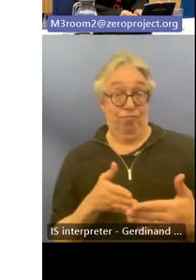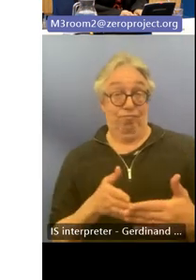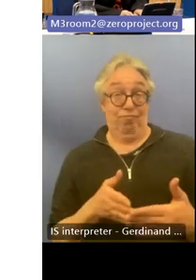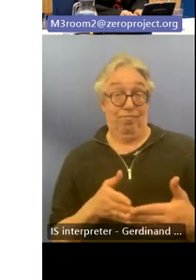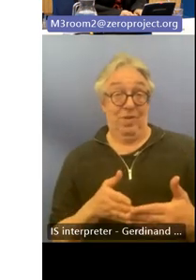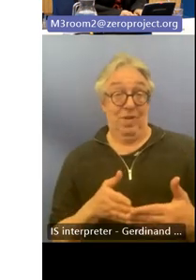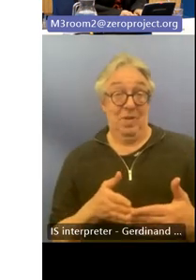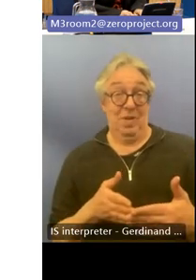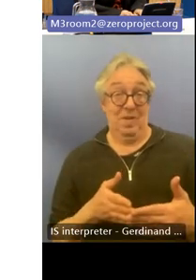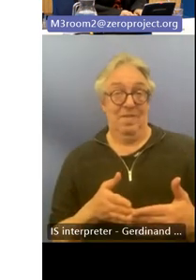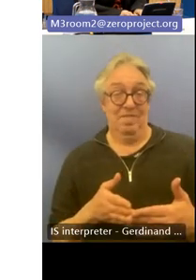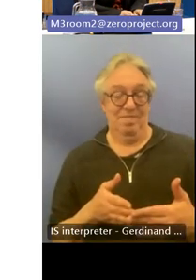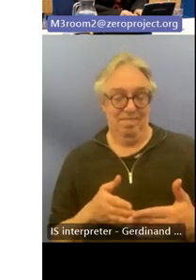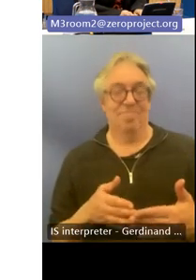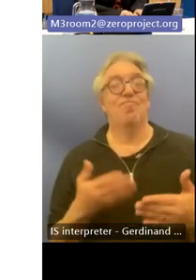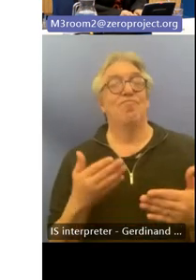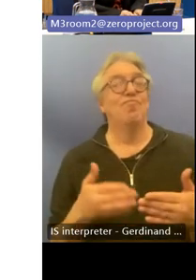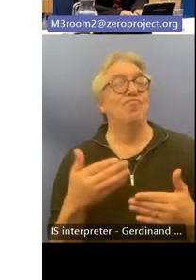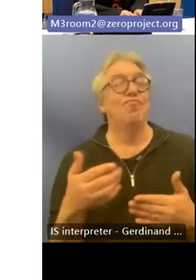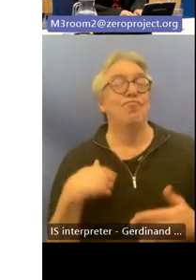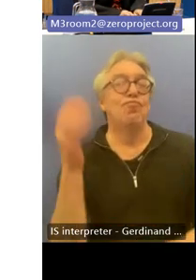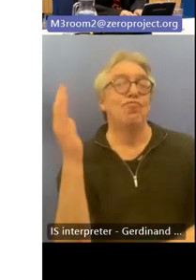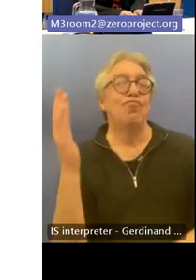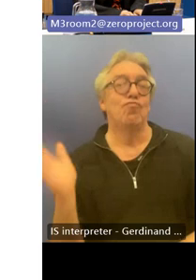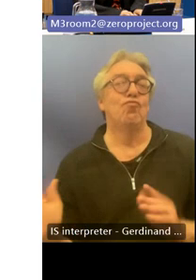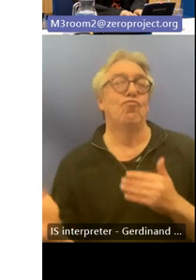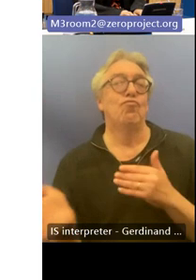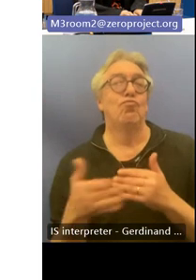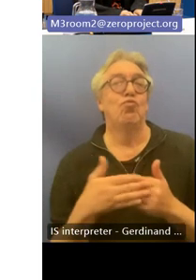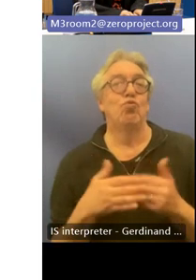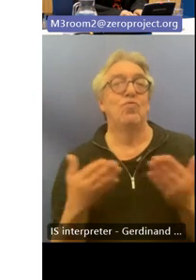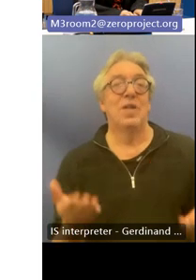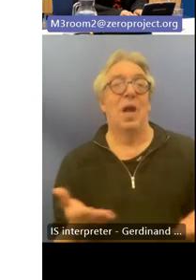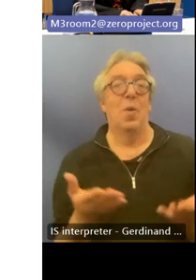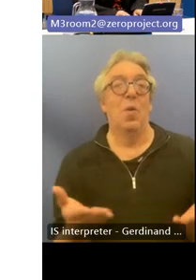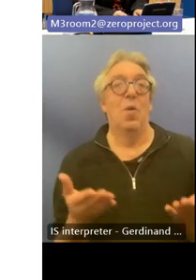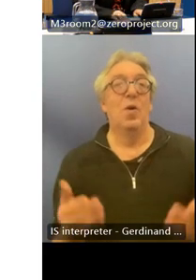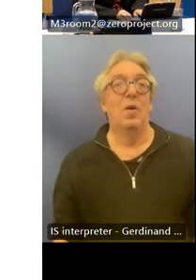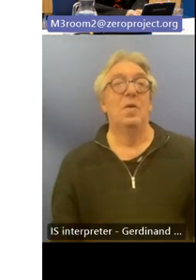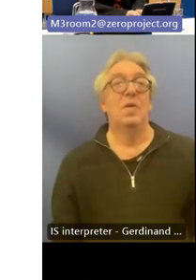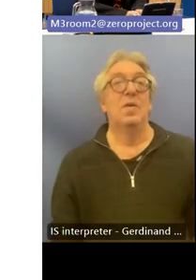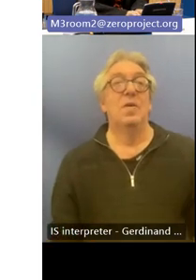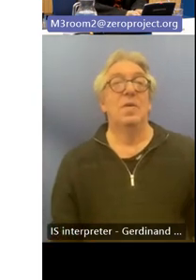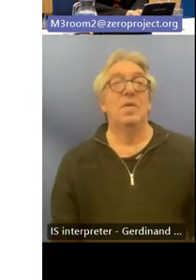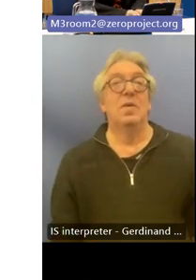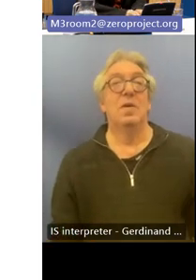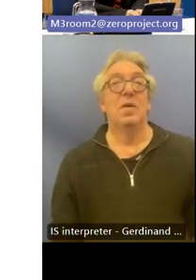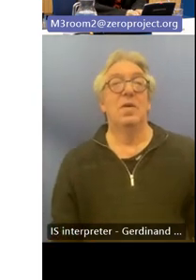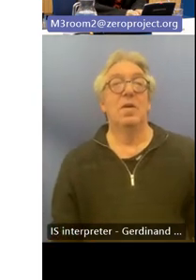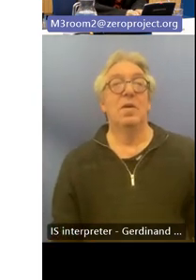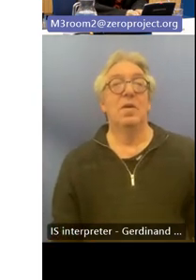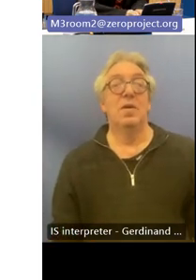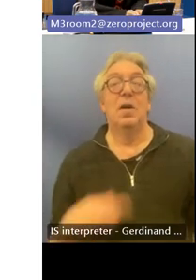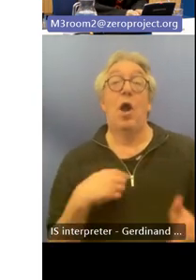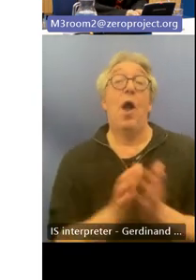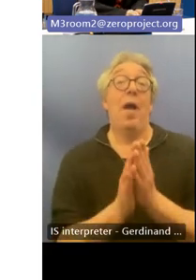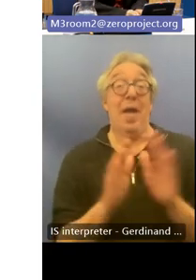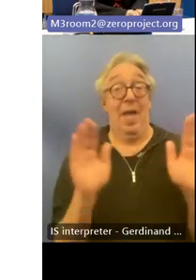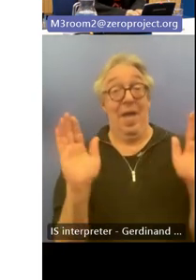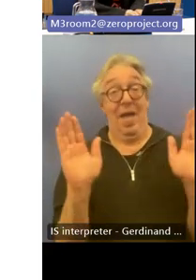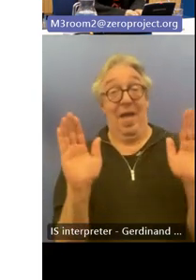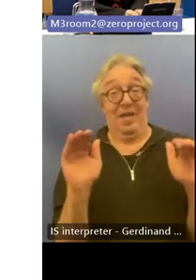to conclude my presentation here. So I highly expect you